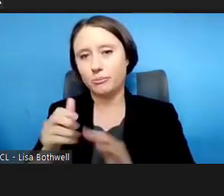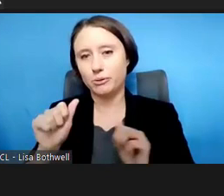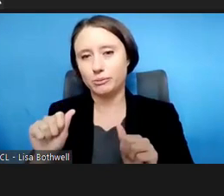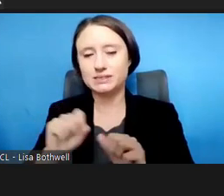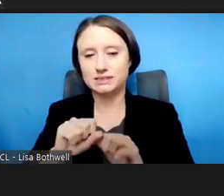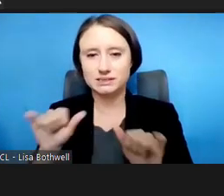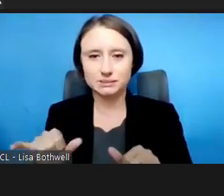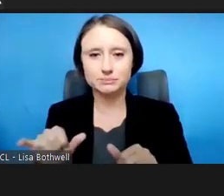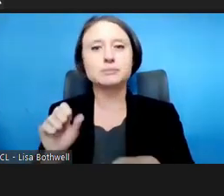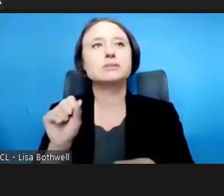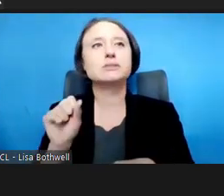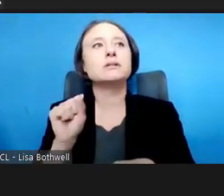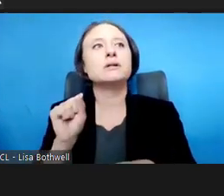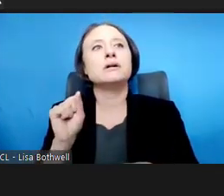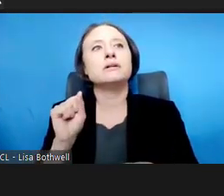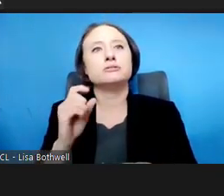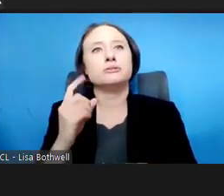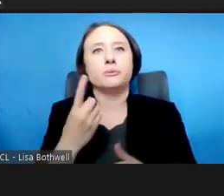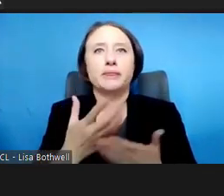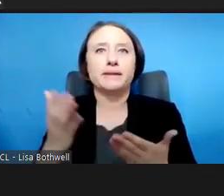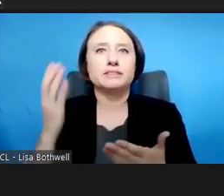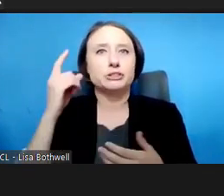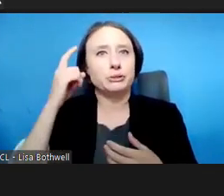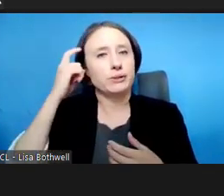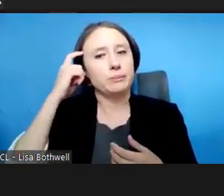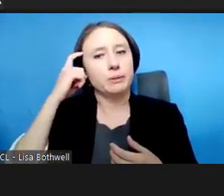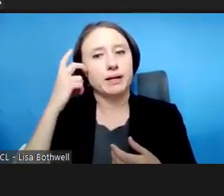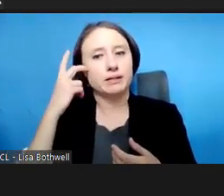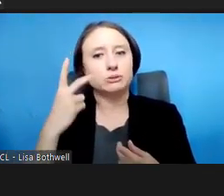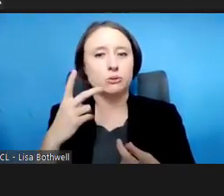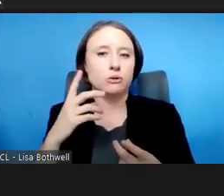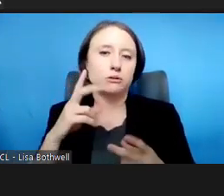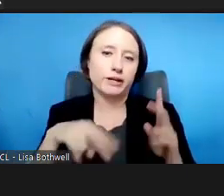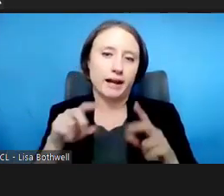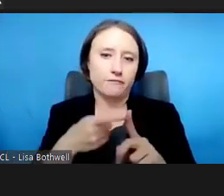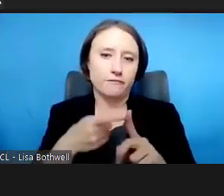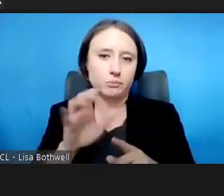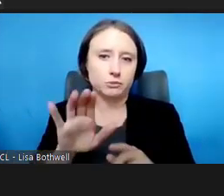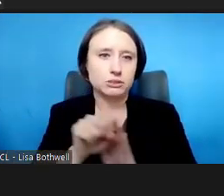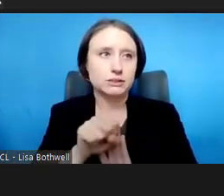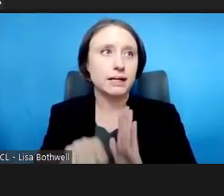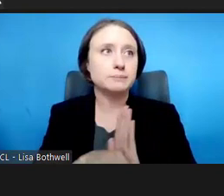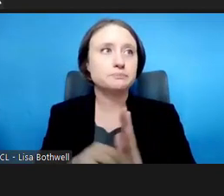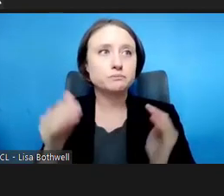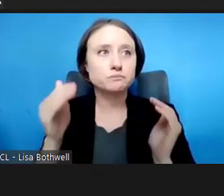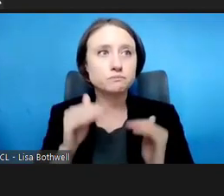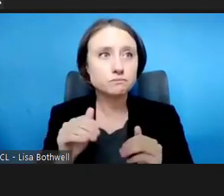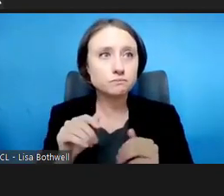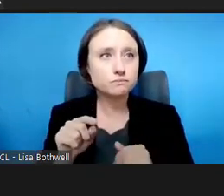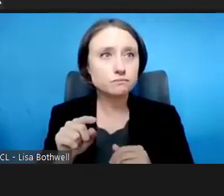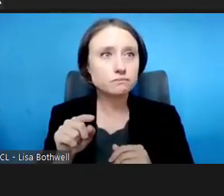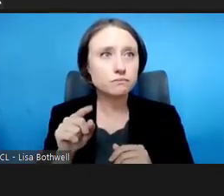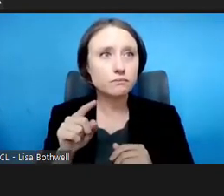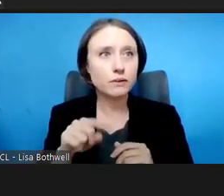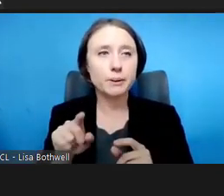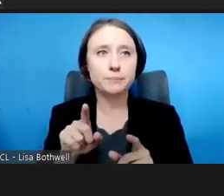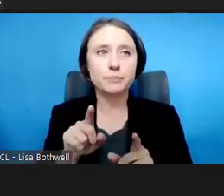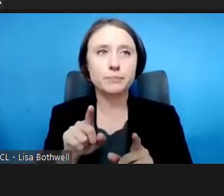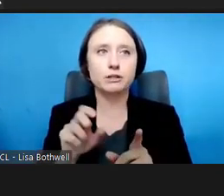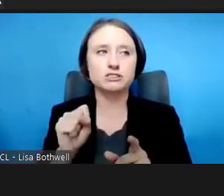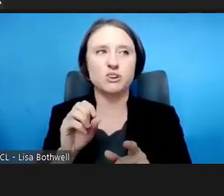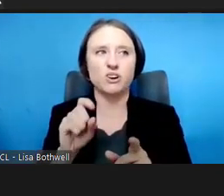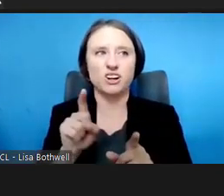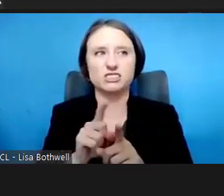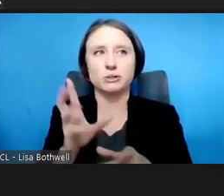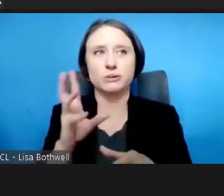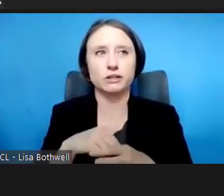those health records into an interoperable system. One thing to keep in mind as you look at that for